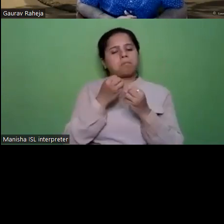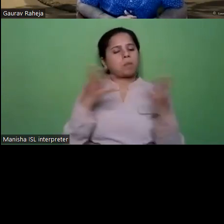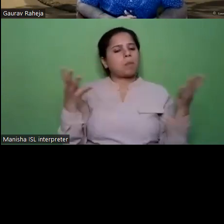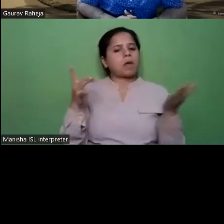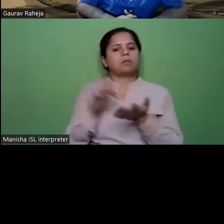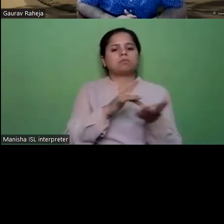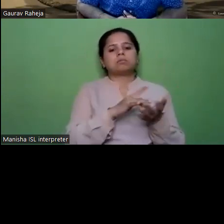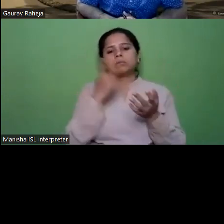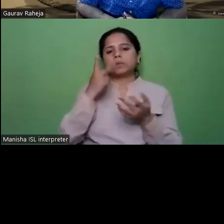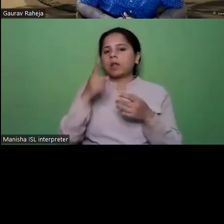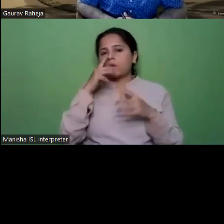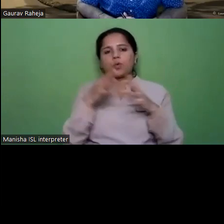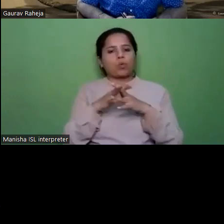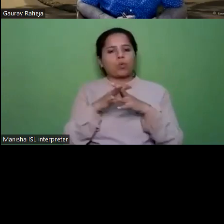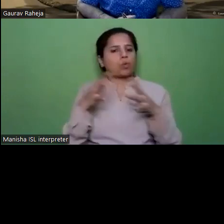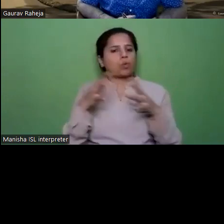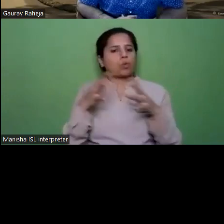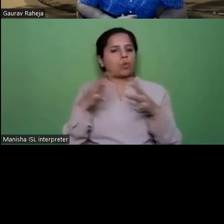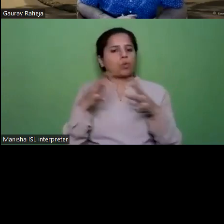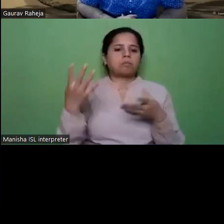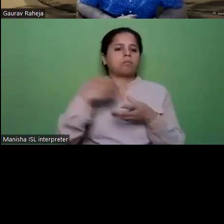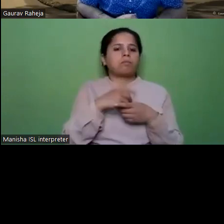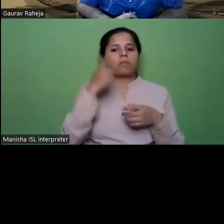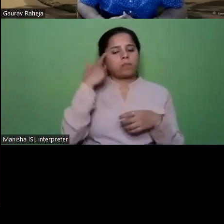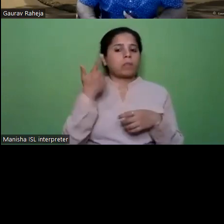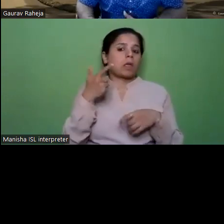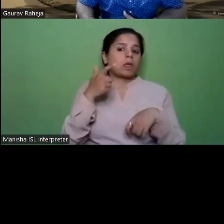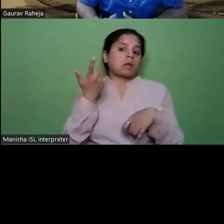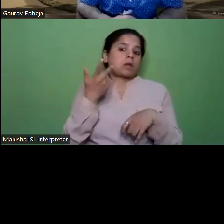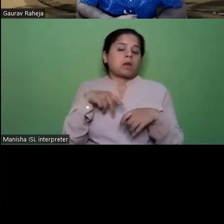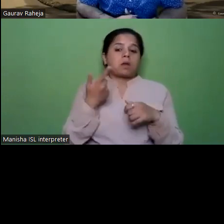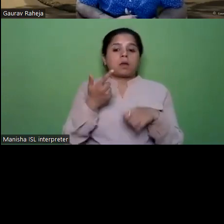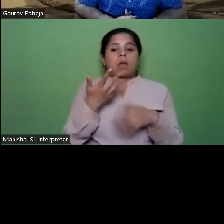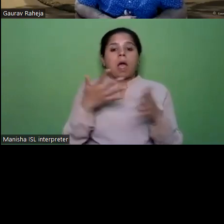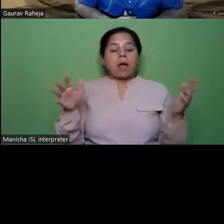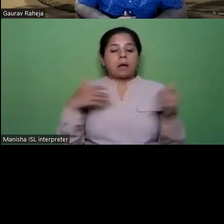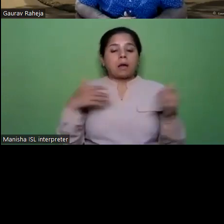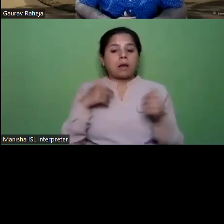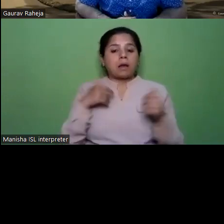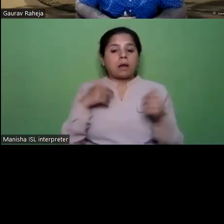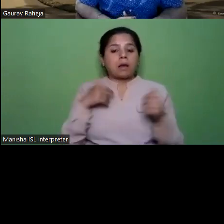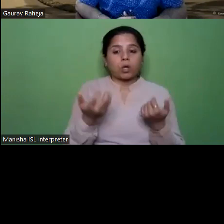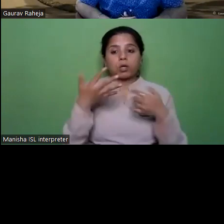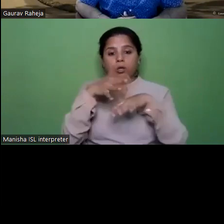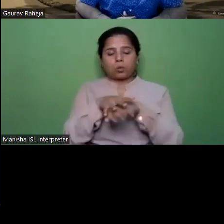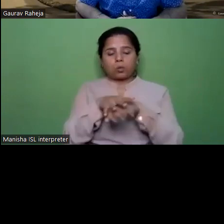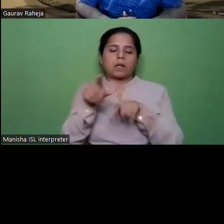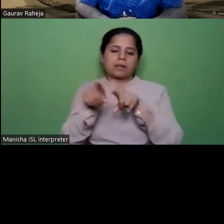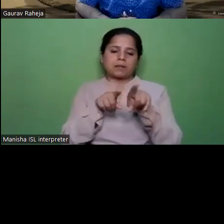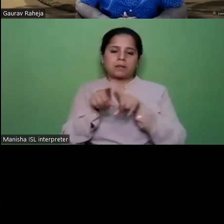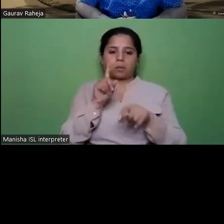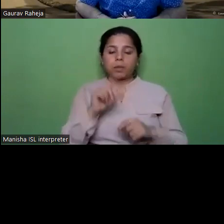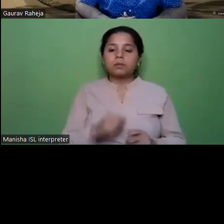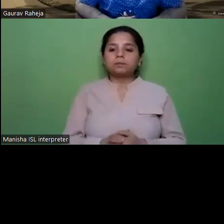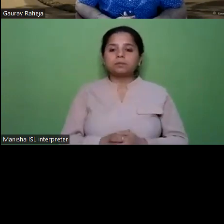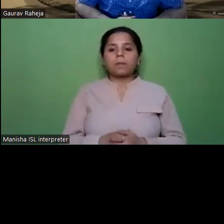contexts, right? Whether it is about time as an axis to understand inclusion. So for example, would